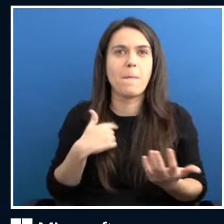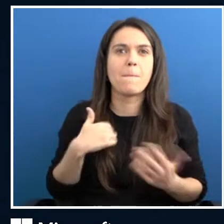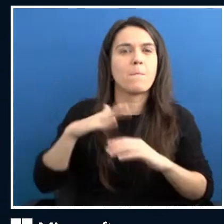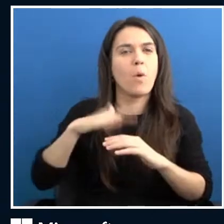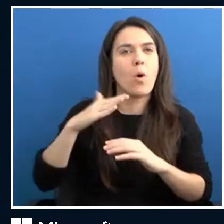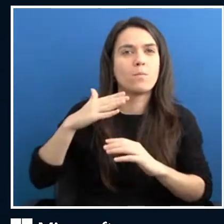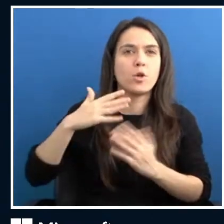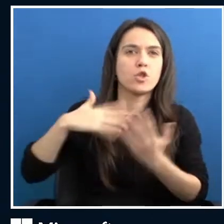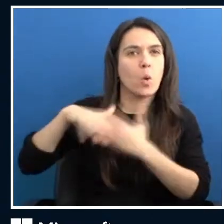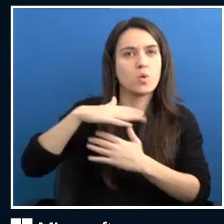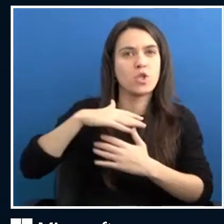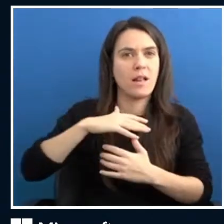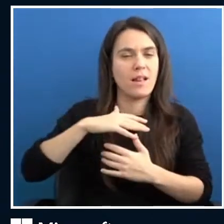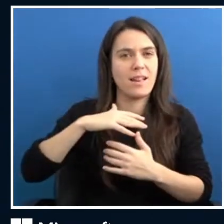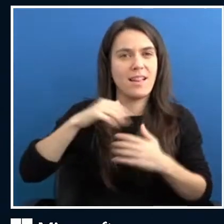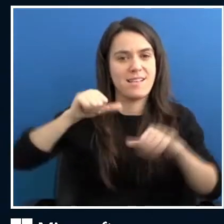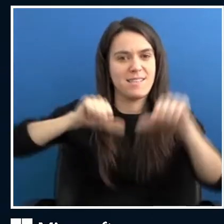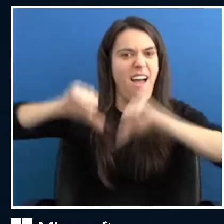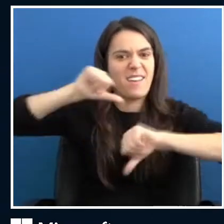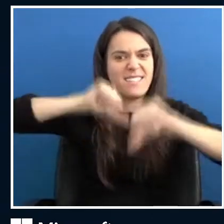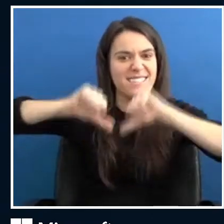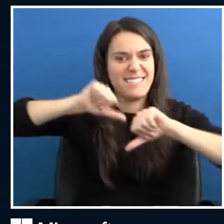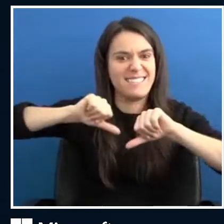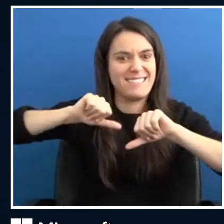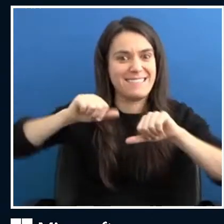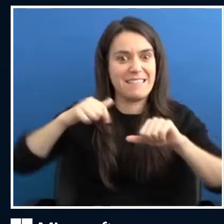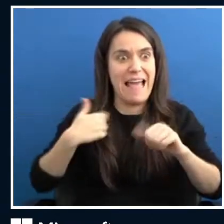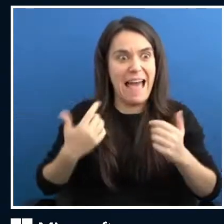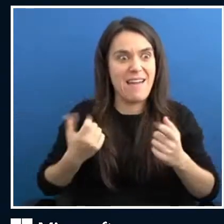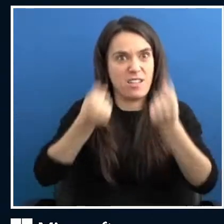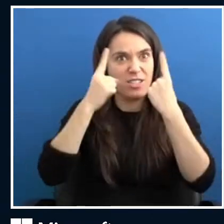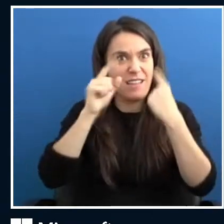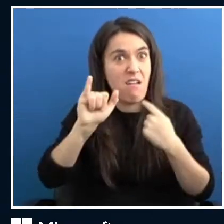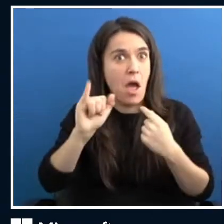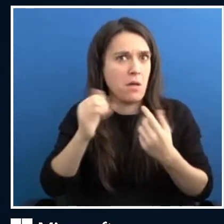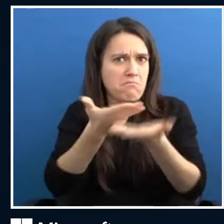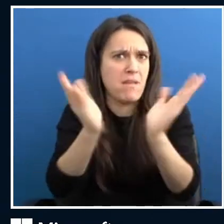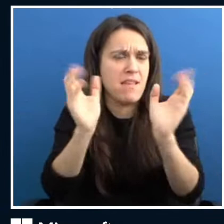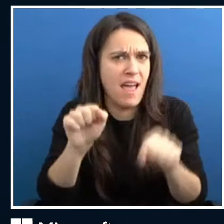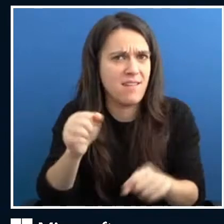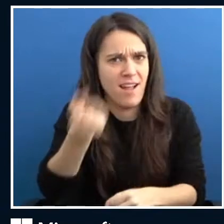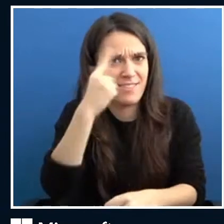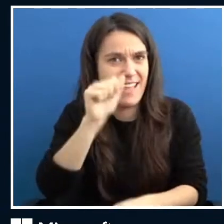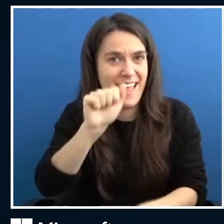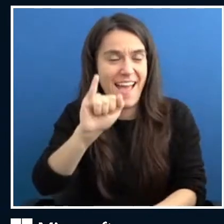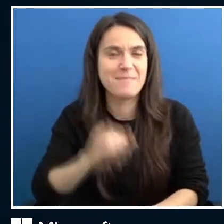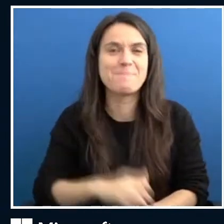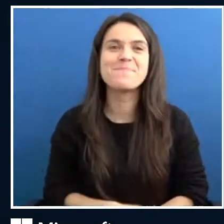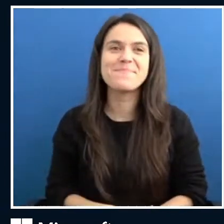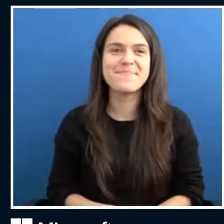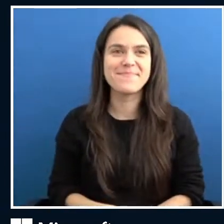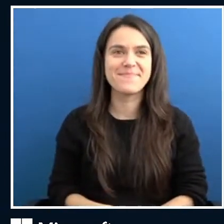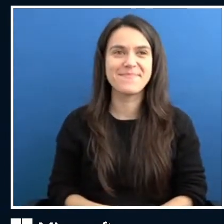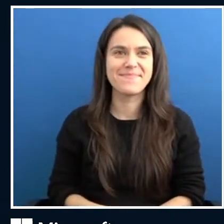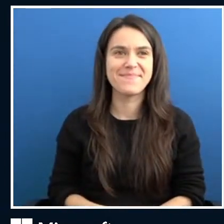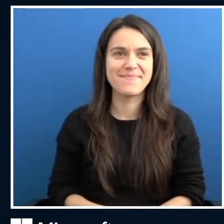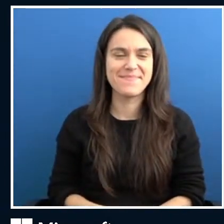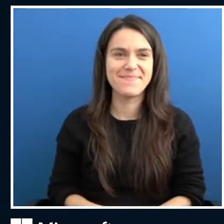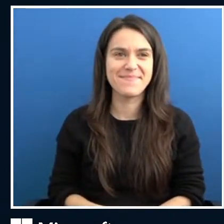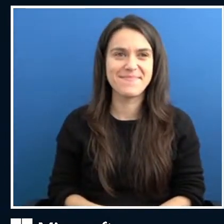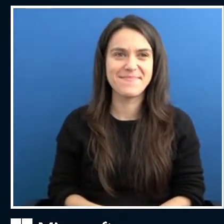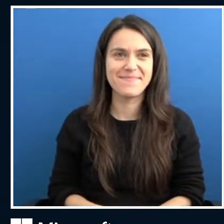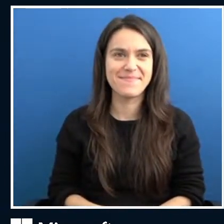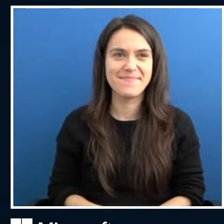understand AI, anybody can understand AI. Yeah. Love that. Well, thank you so much, Alexia, for your time. We are at the